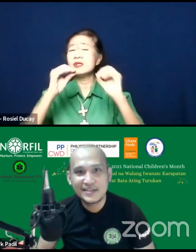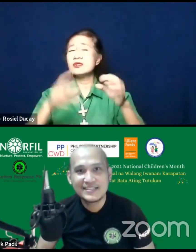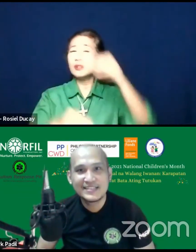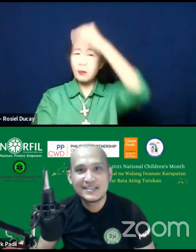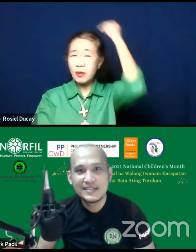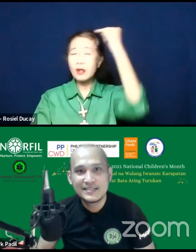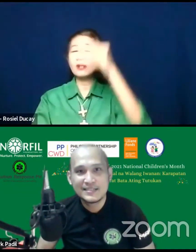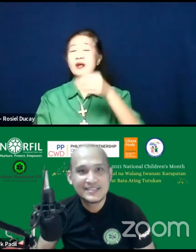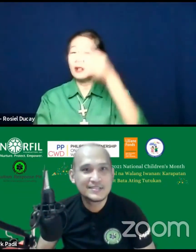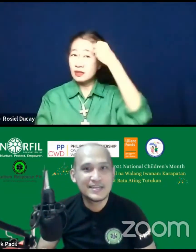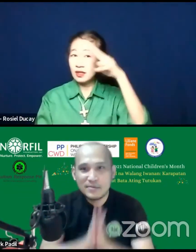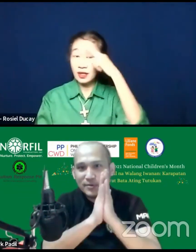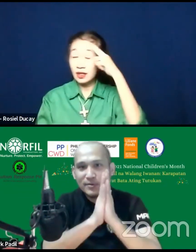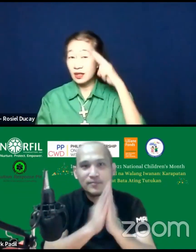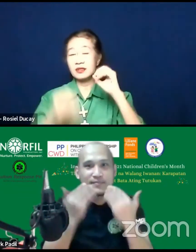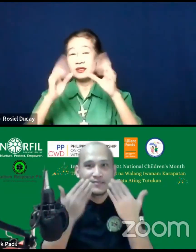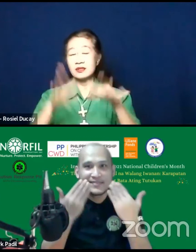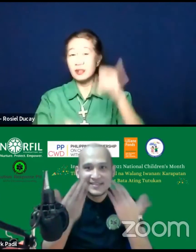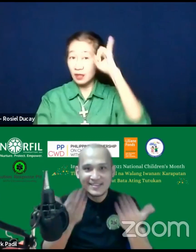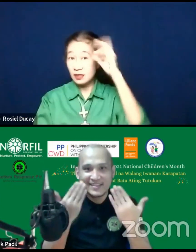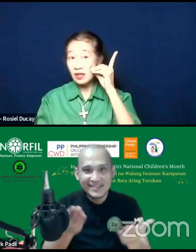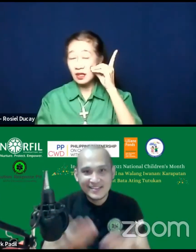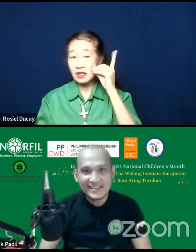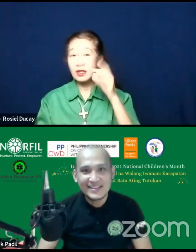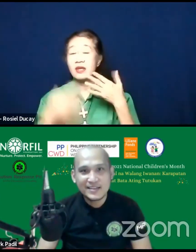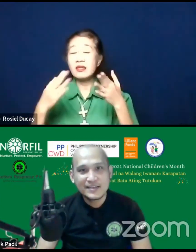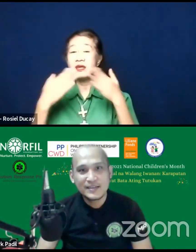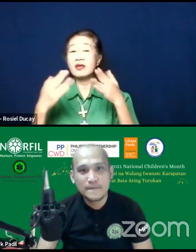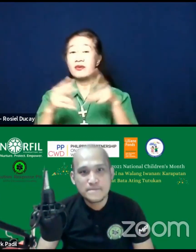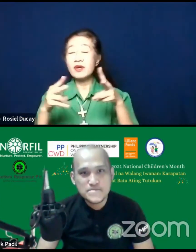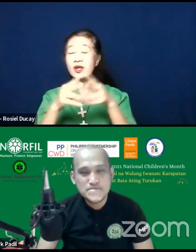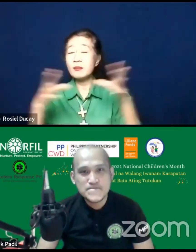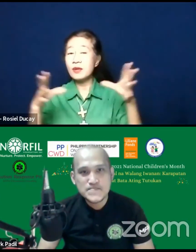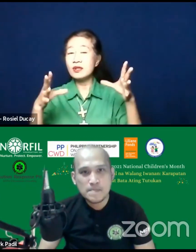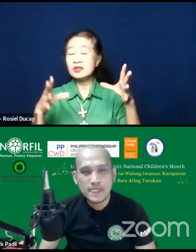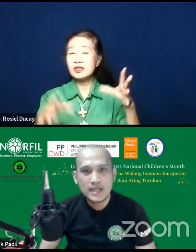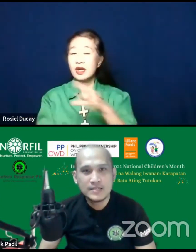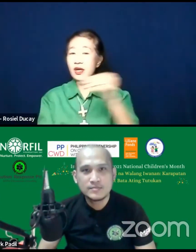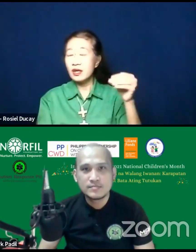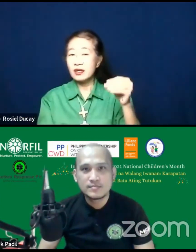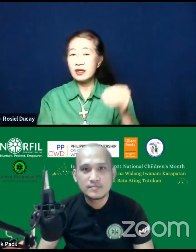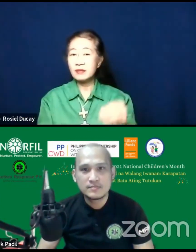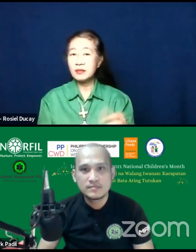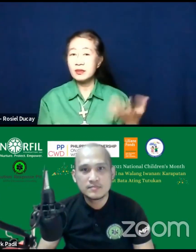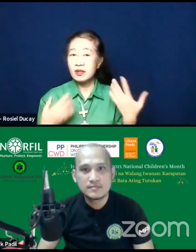Sir Ranil, Teacher Isaac. Yeah, thank you very much. May